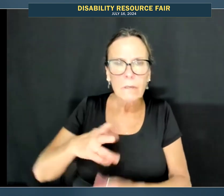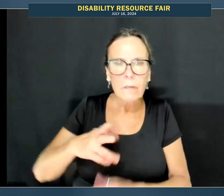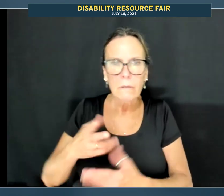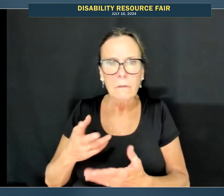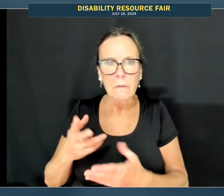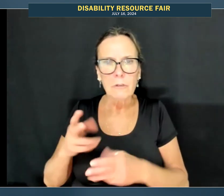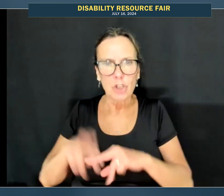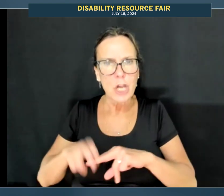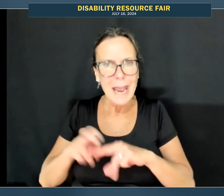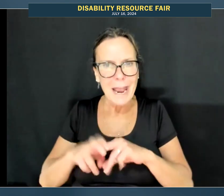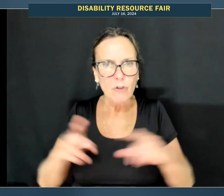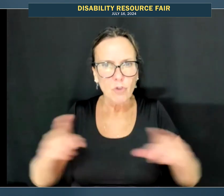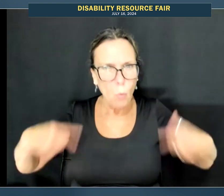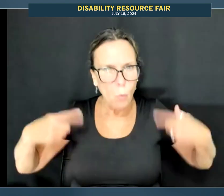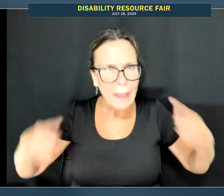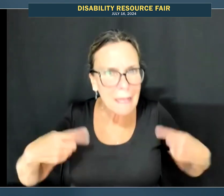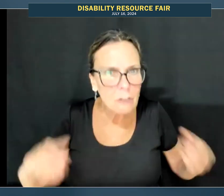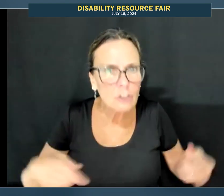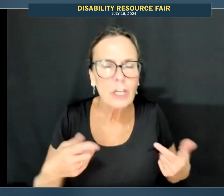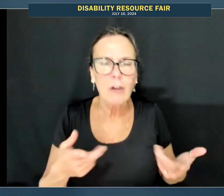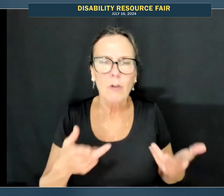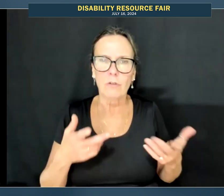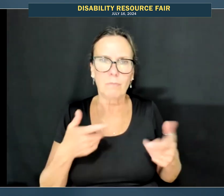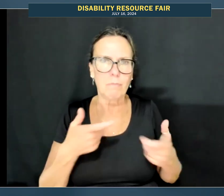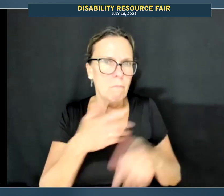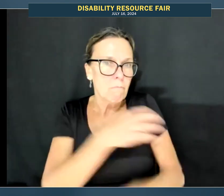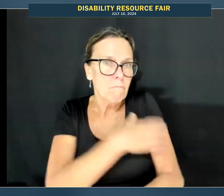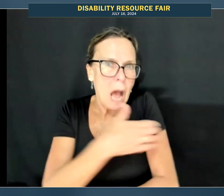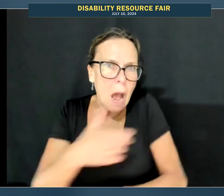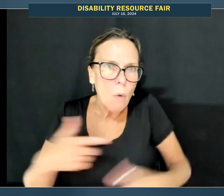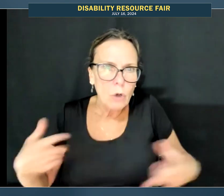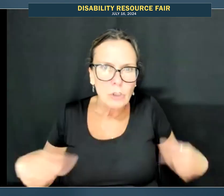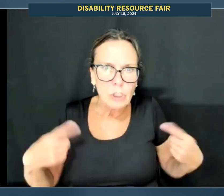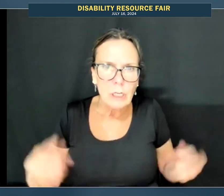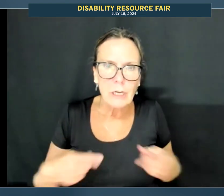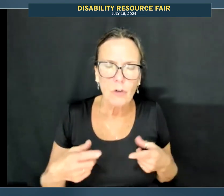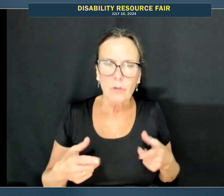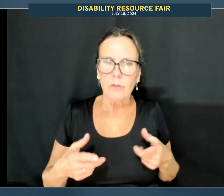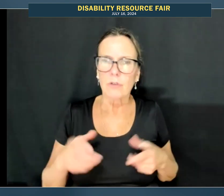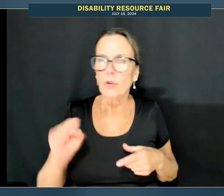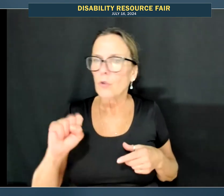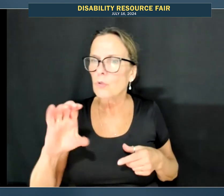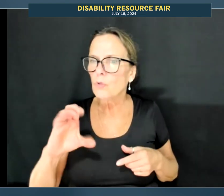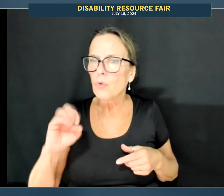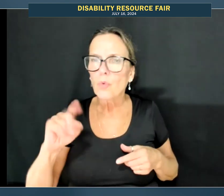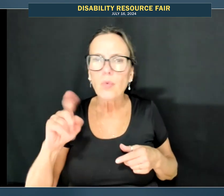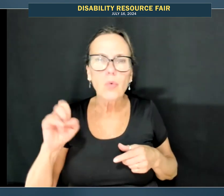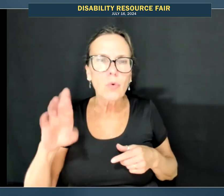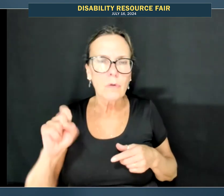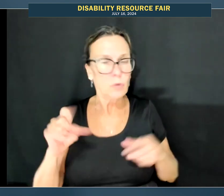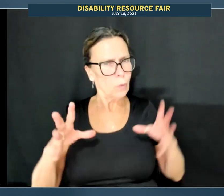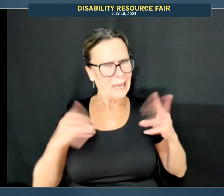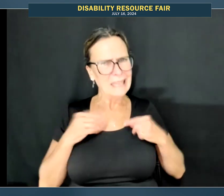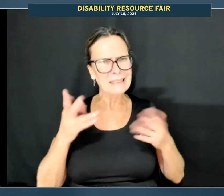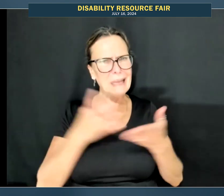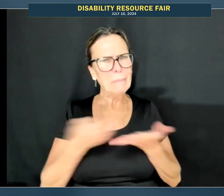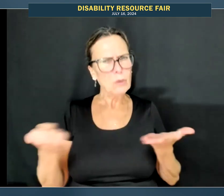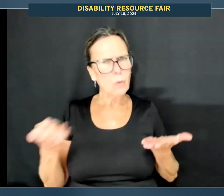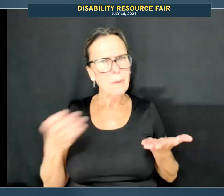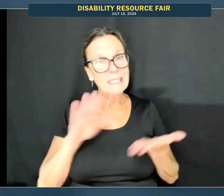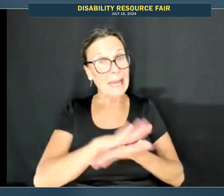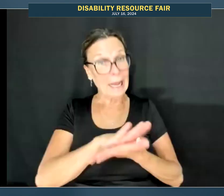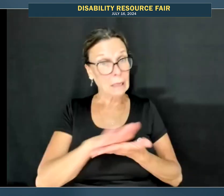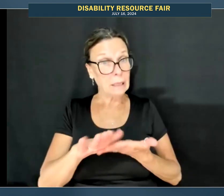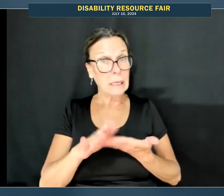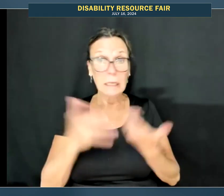power wheelchairs, power scooters. And we take stuff that's clean, in working order, something